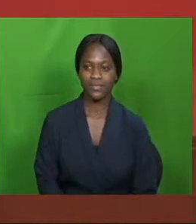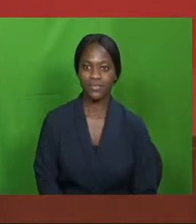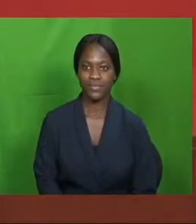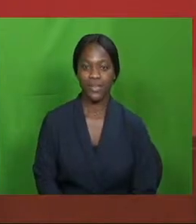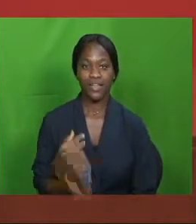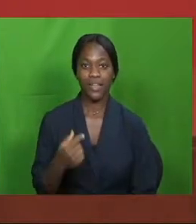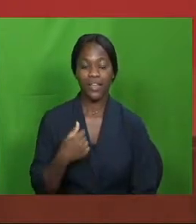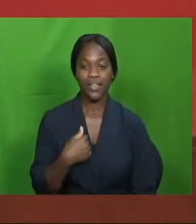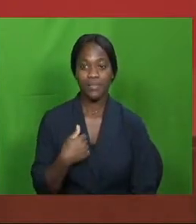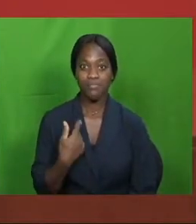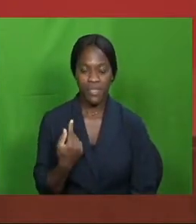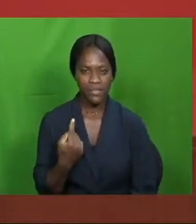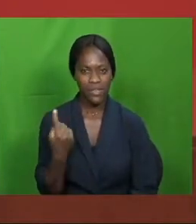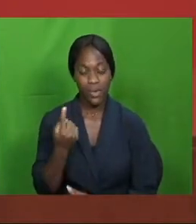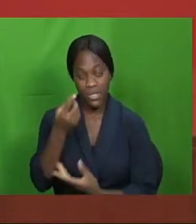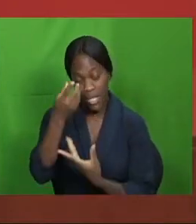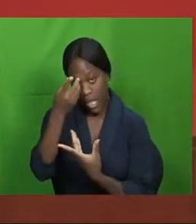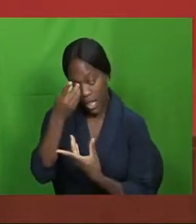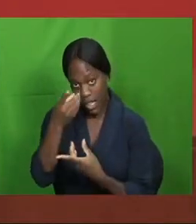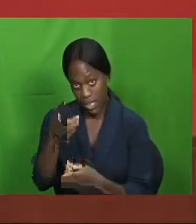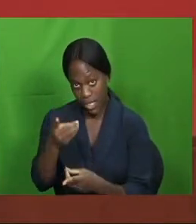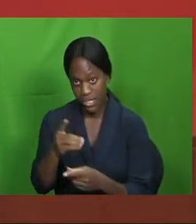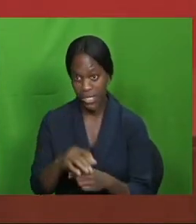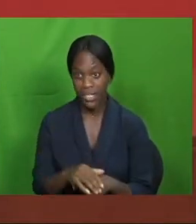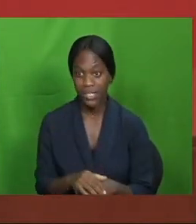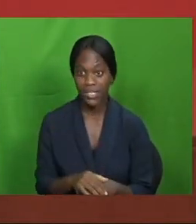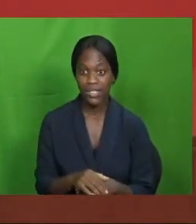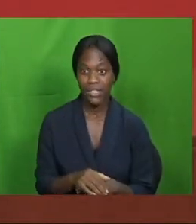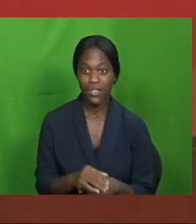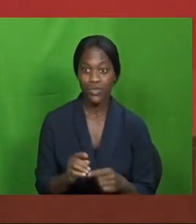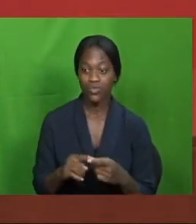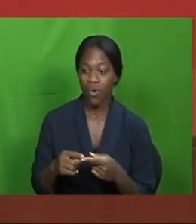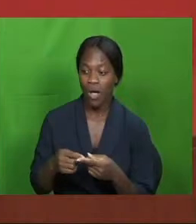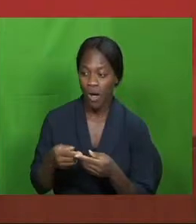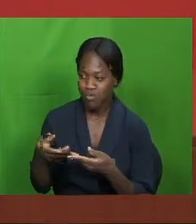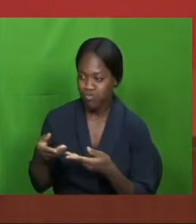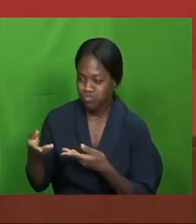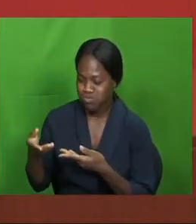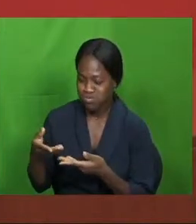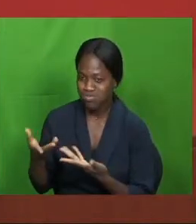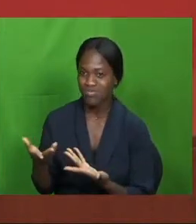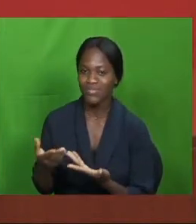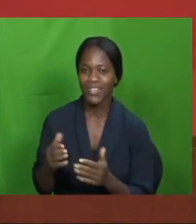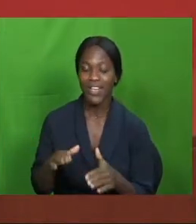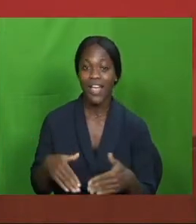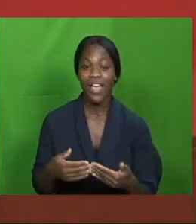I only decided to engage with you and give you this latitude